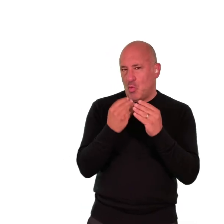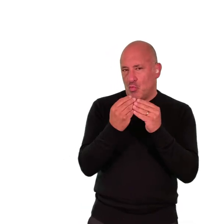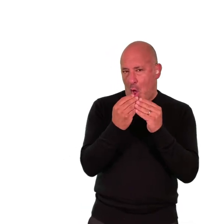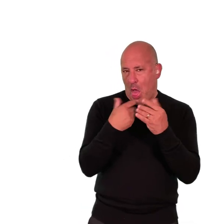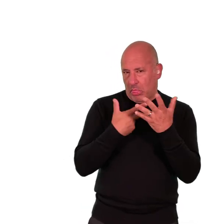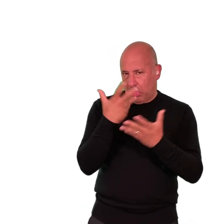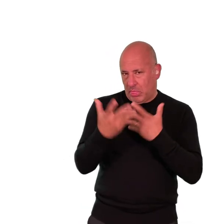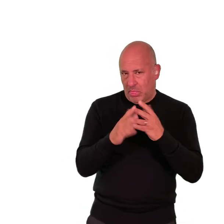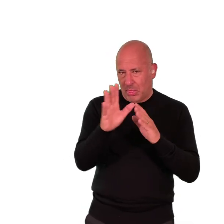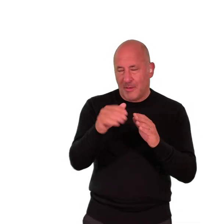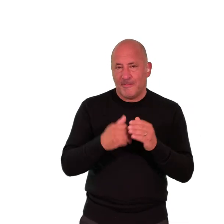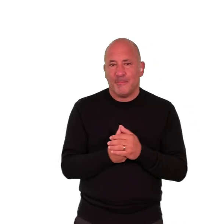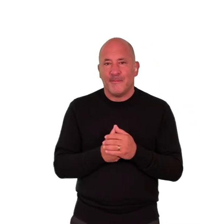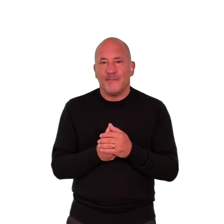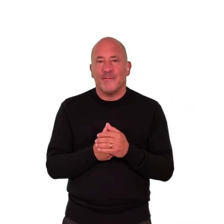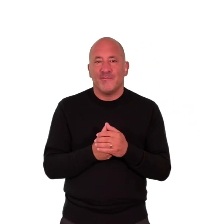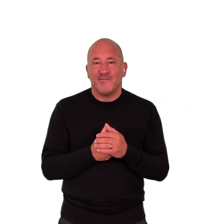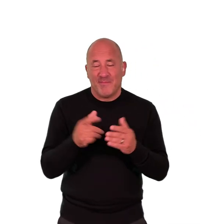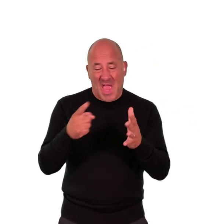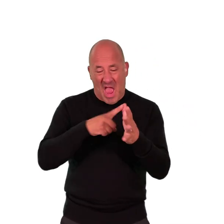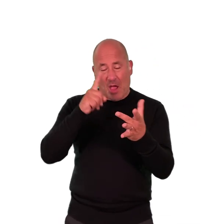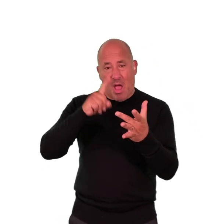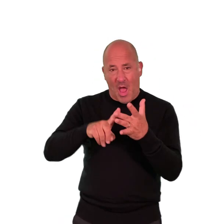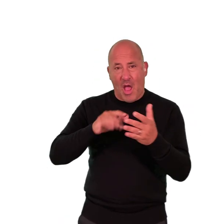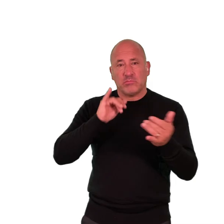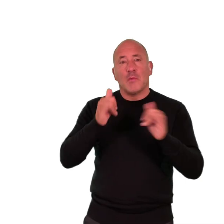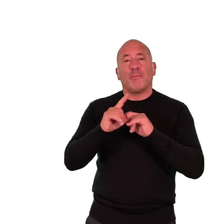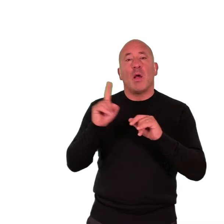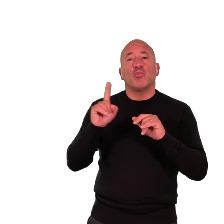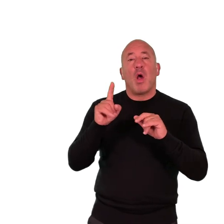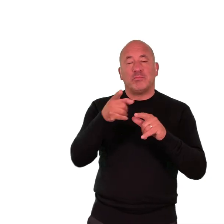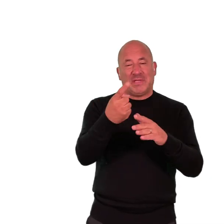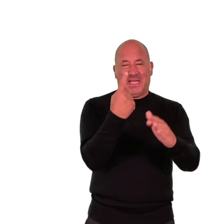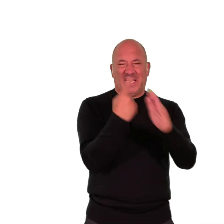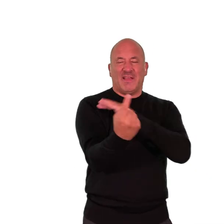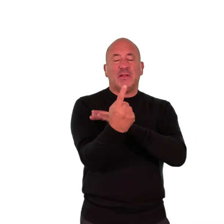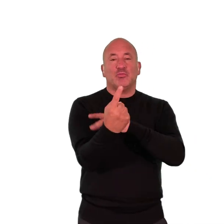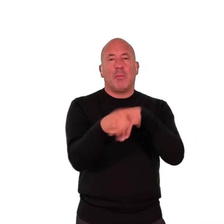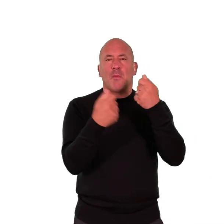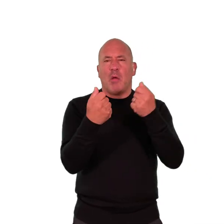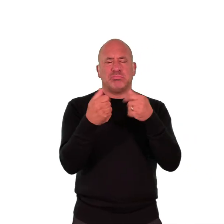So, if you do decide to use AI, here are some top tips.